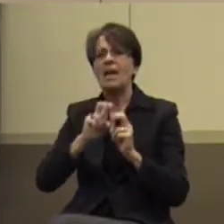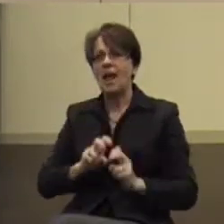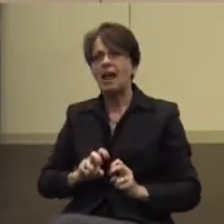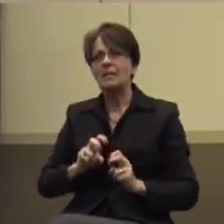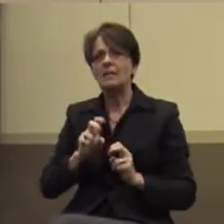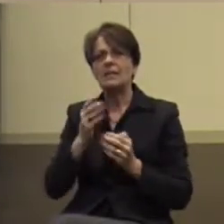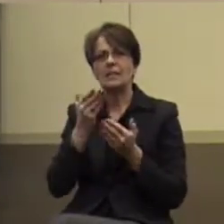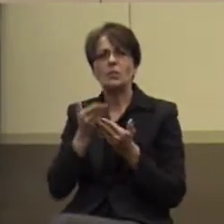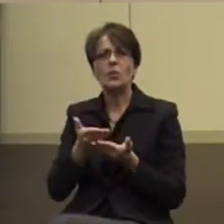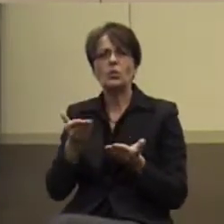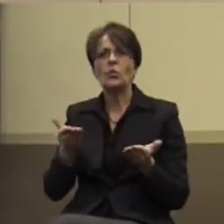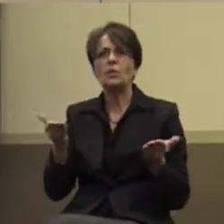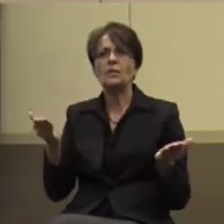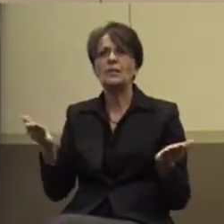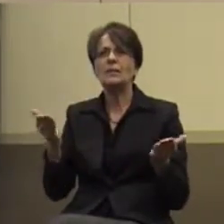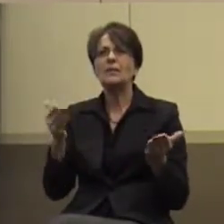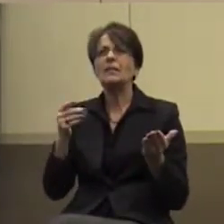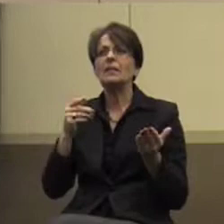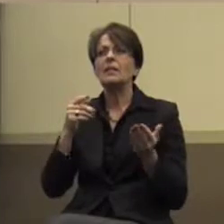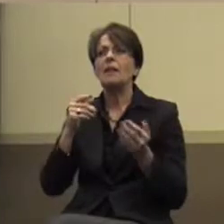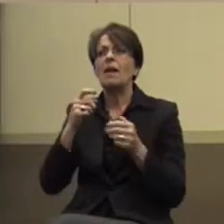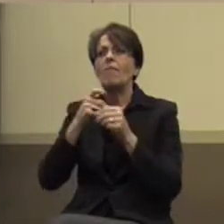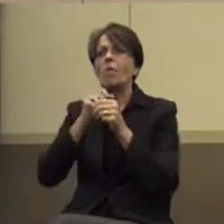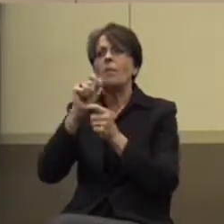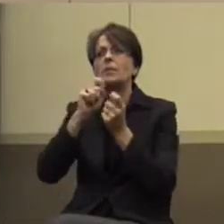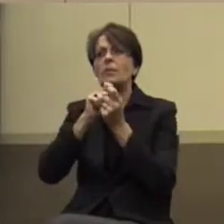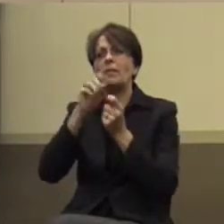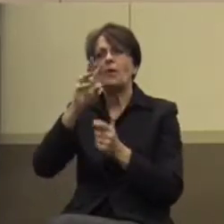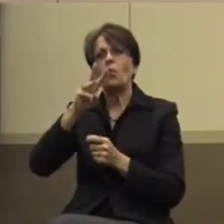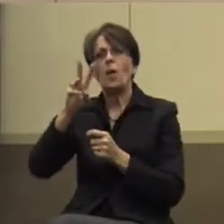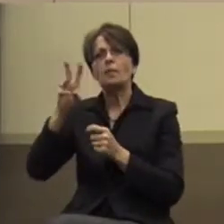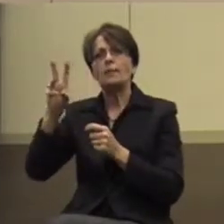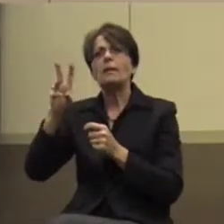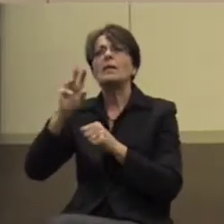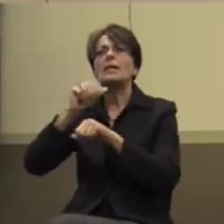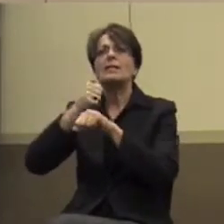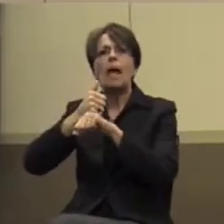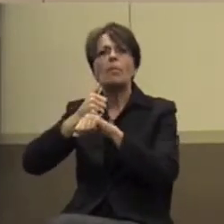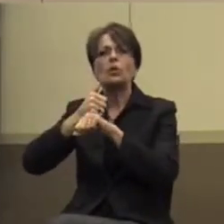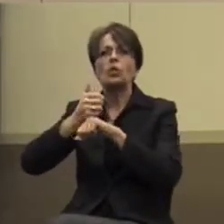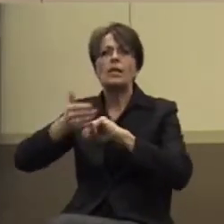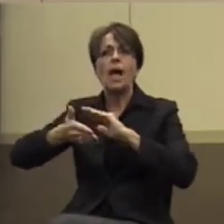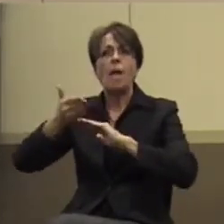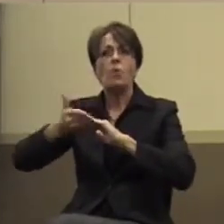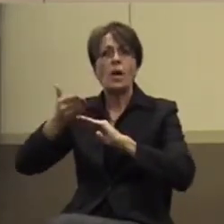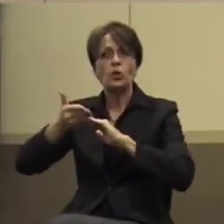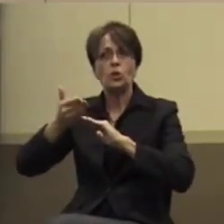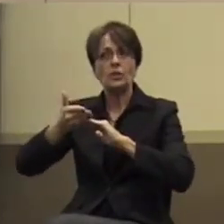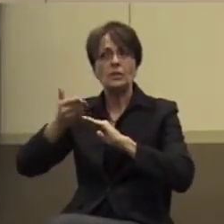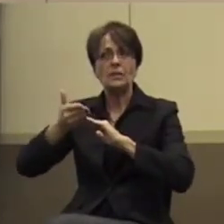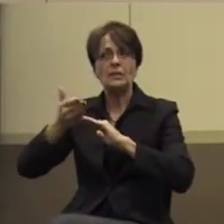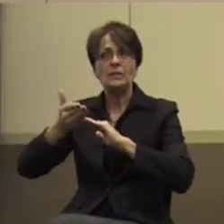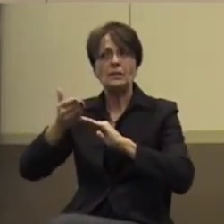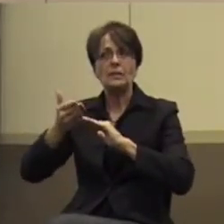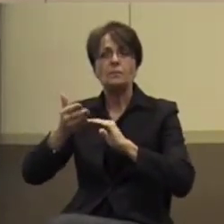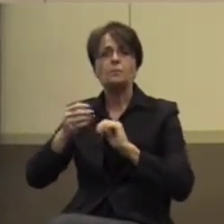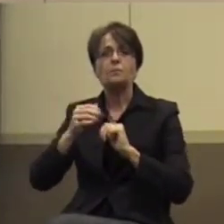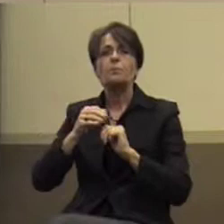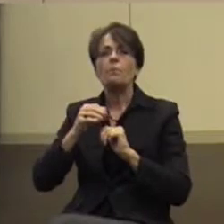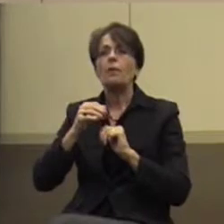resources. It's from a specific website of establishing operations. I think it's .inc.